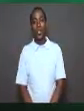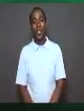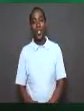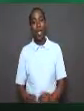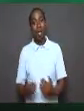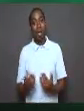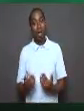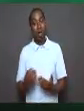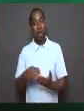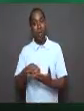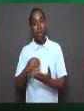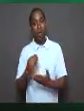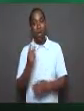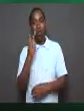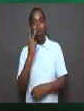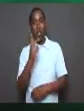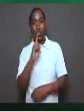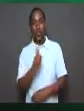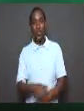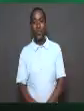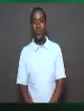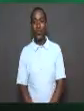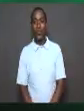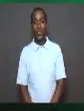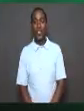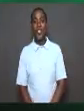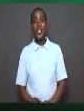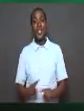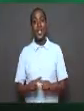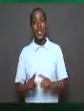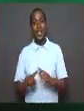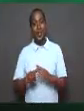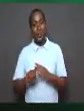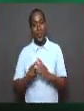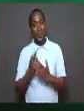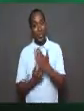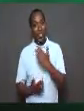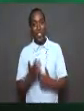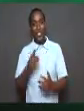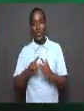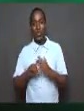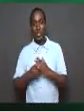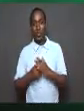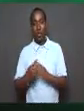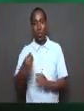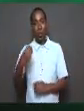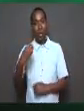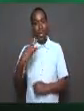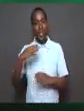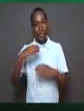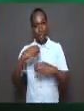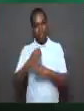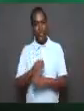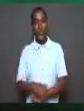learning about both, but let us begin by discussing the light microscope.